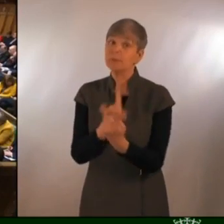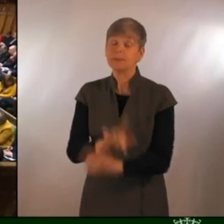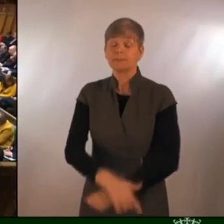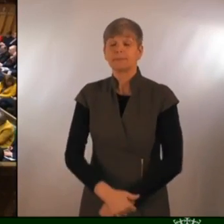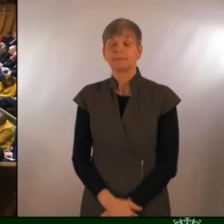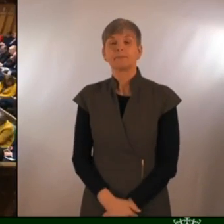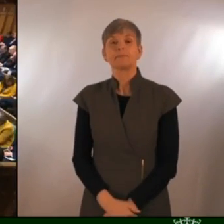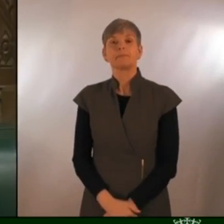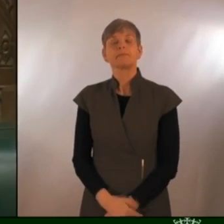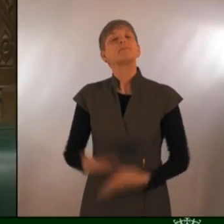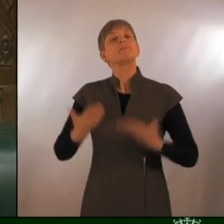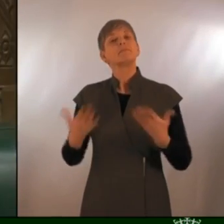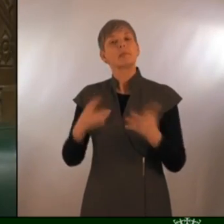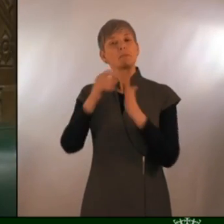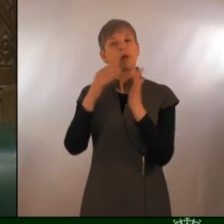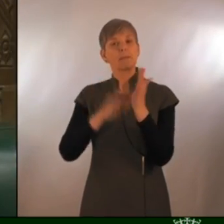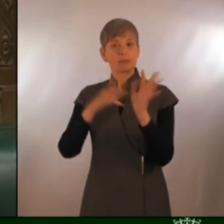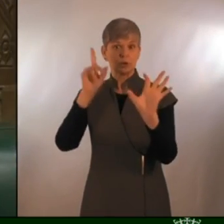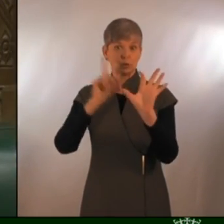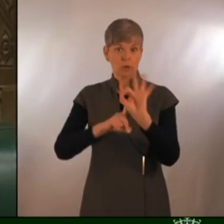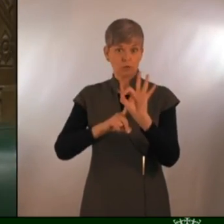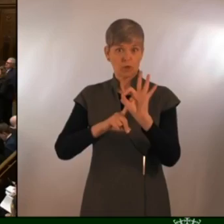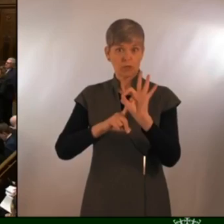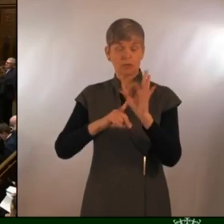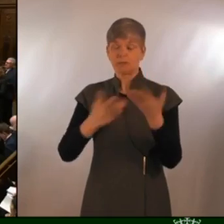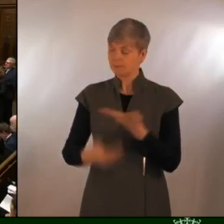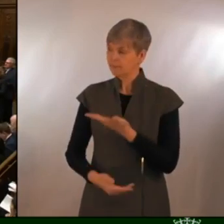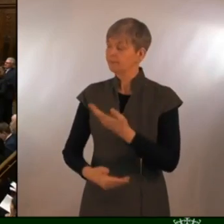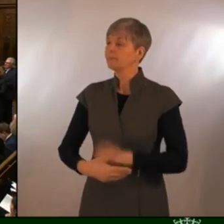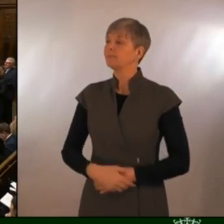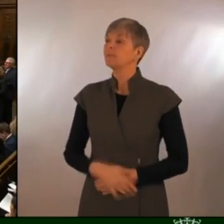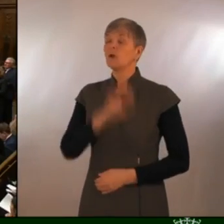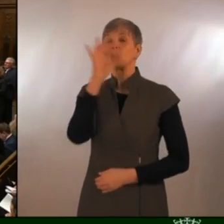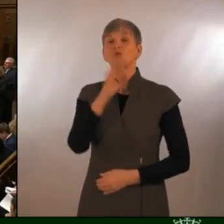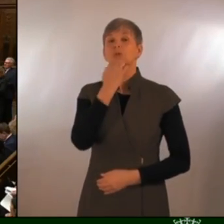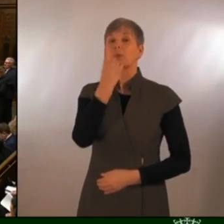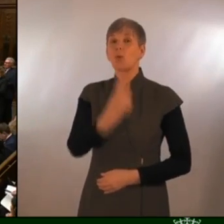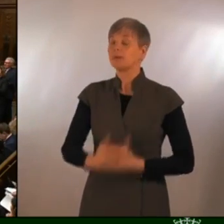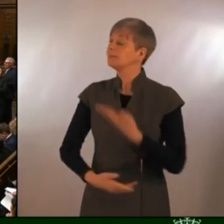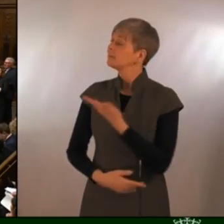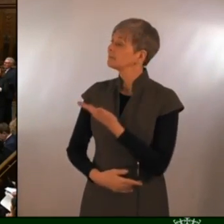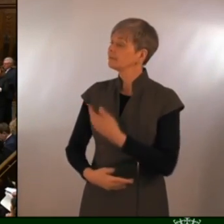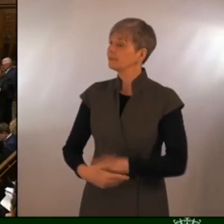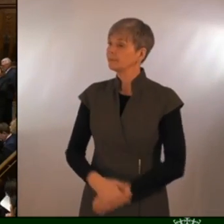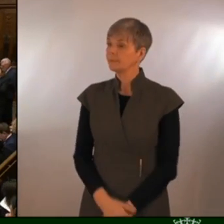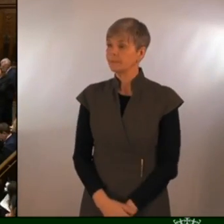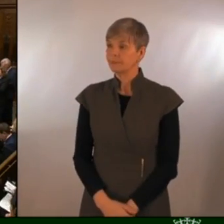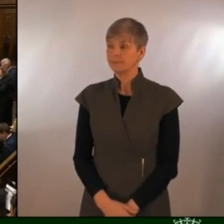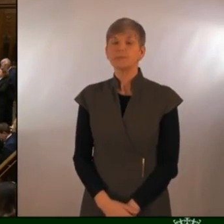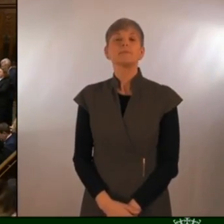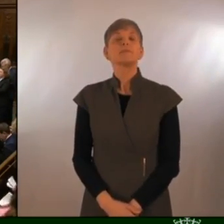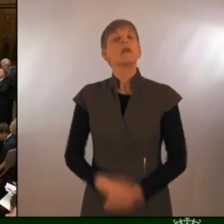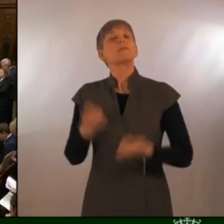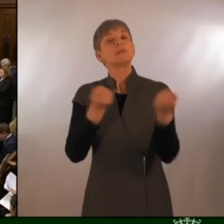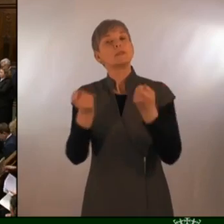now come to Prime Minister's questions. Gary Sambrook. Number one, Mr. Speaker. Prime Minister. Mr.